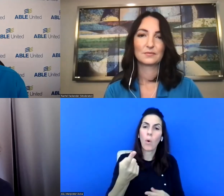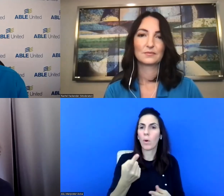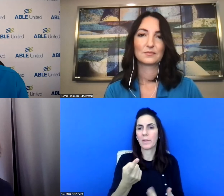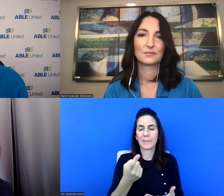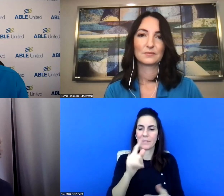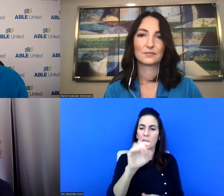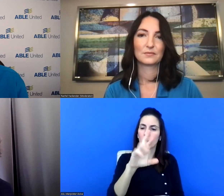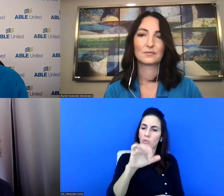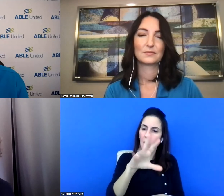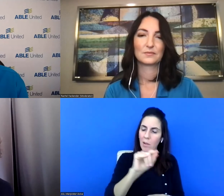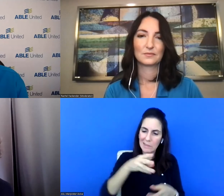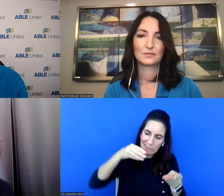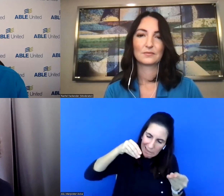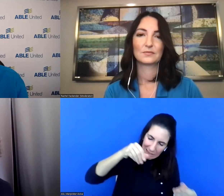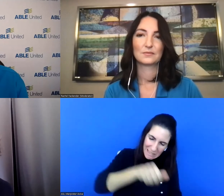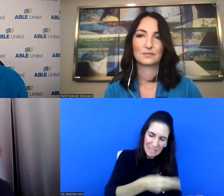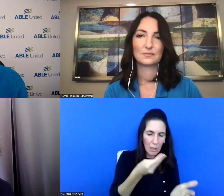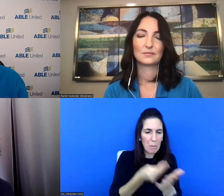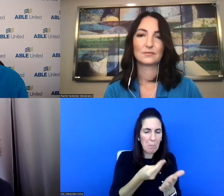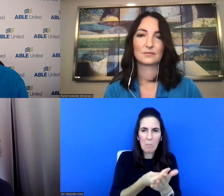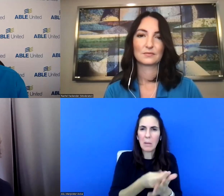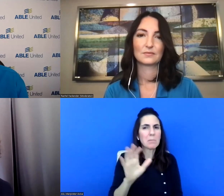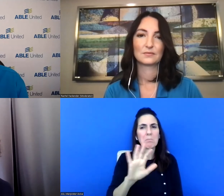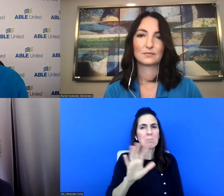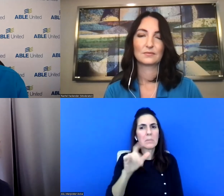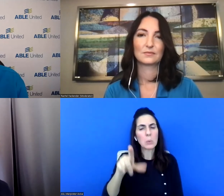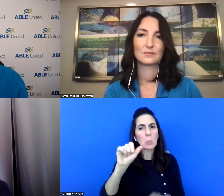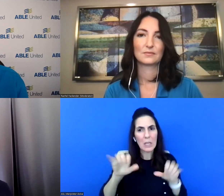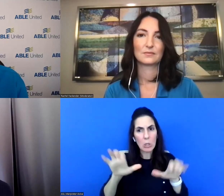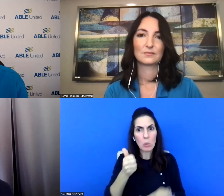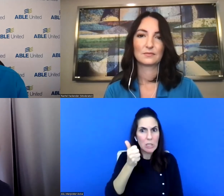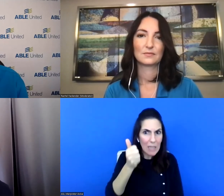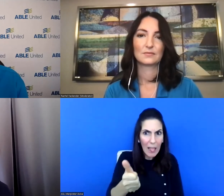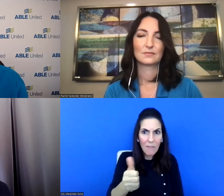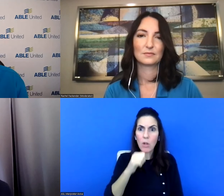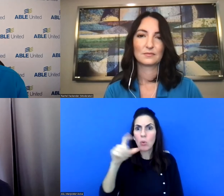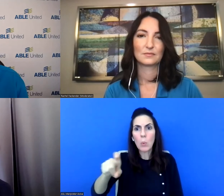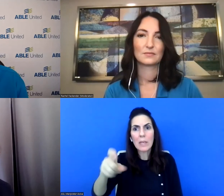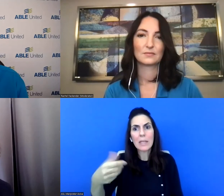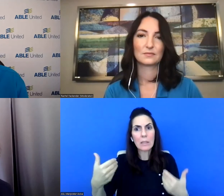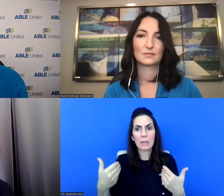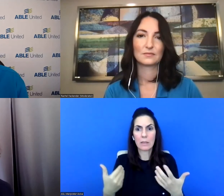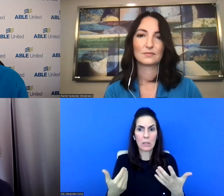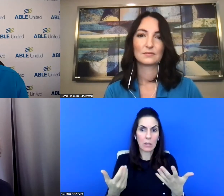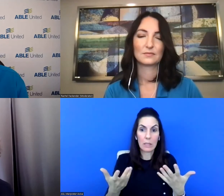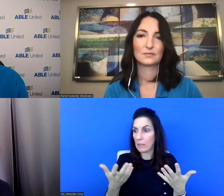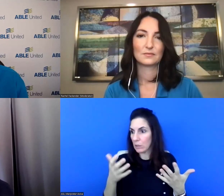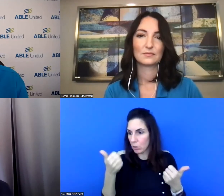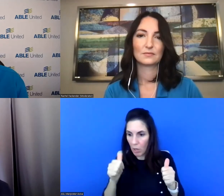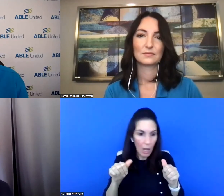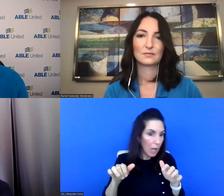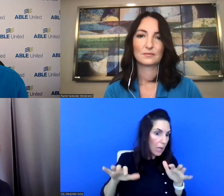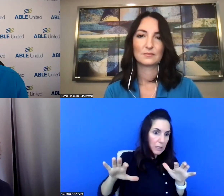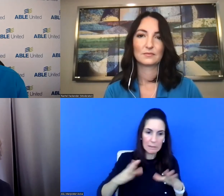dollars, that it really is something that you can do on your own without having to jump through a lot of hoops. It took